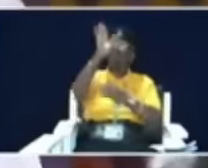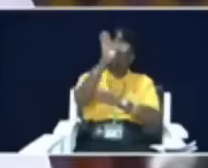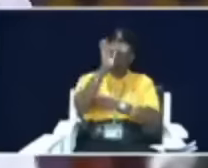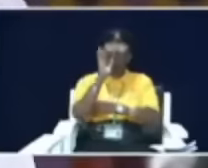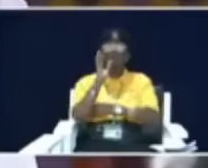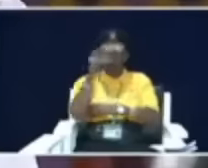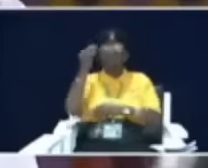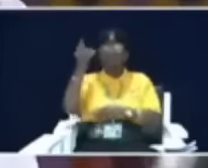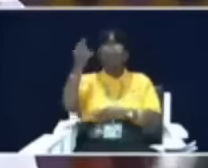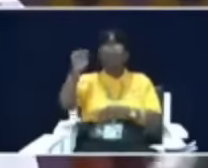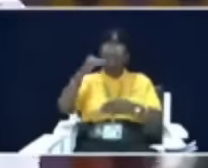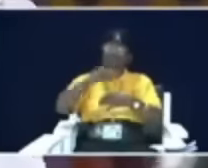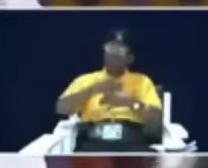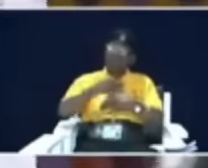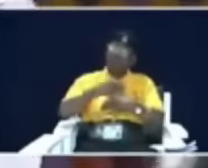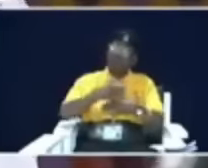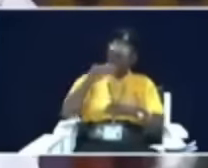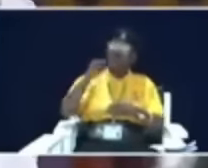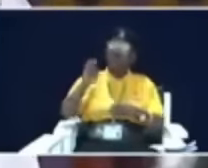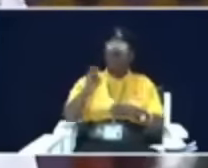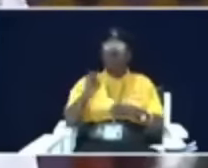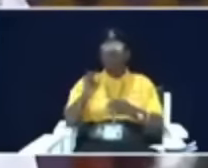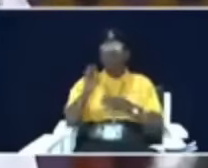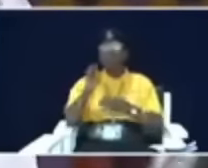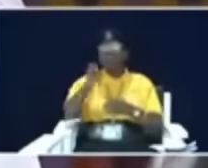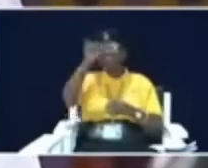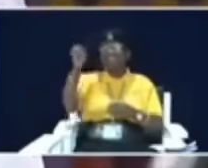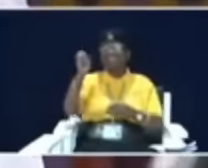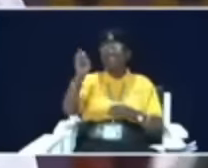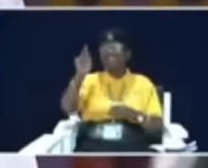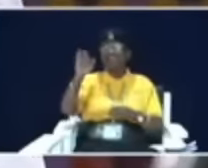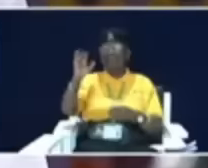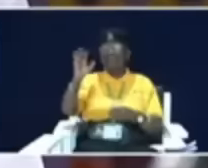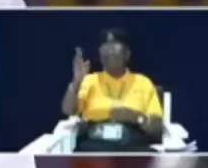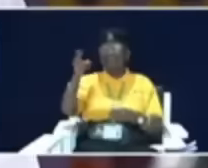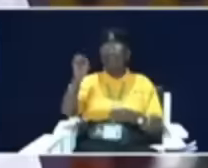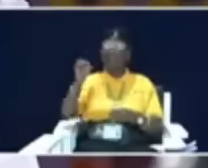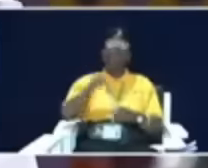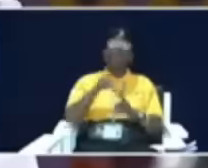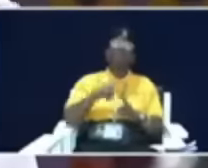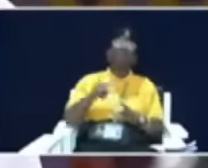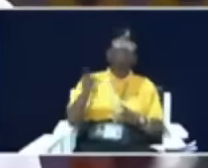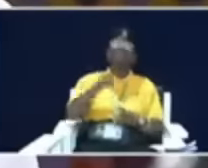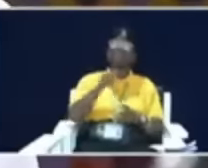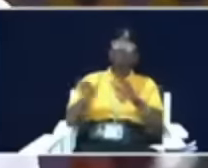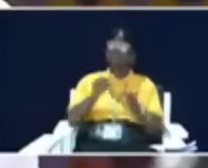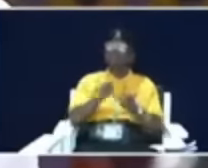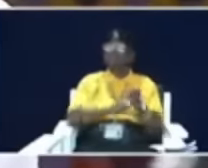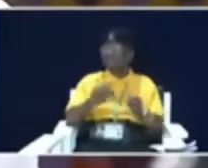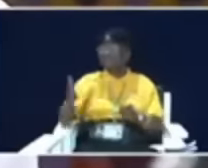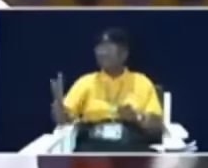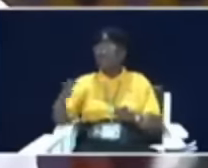The wall of Jericho represents when you are doing everything God said you should do,